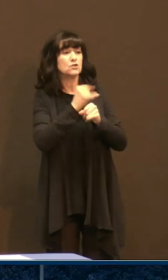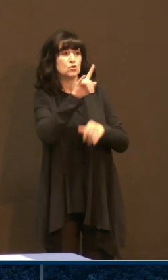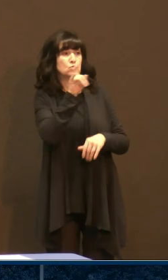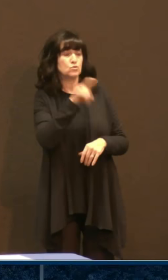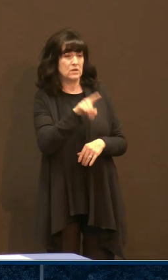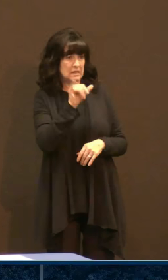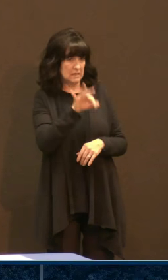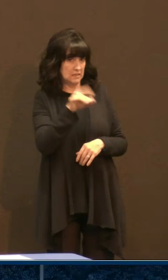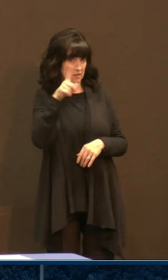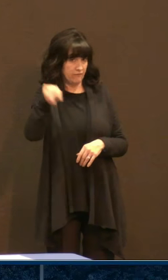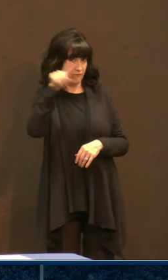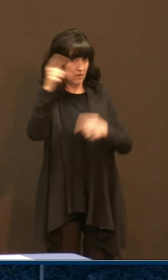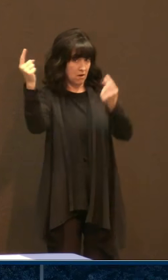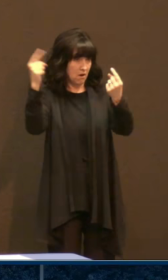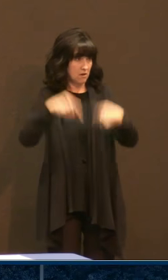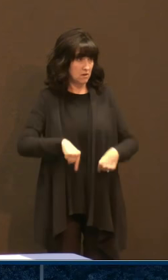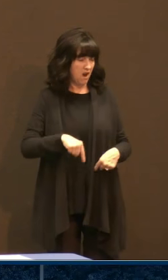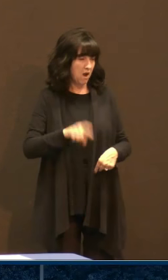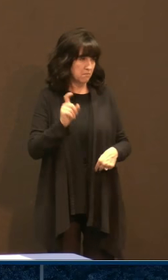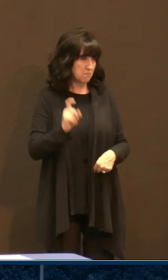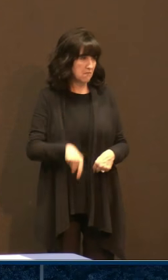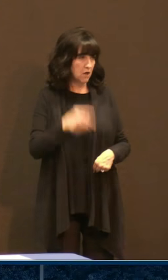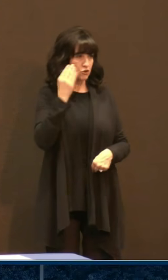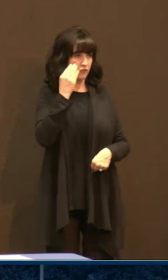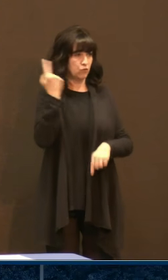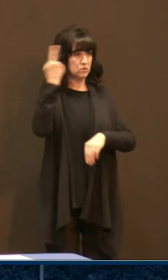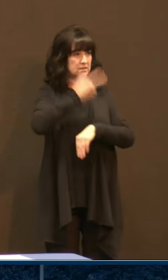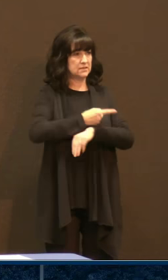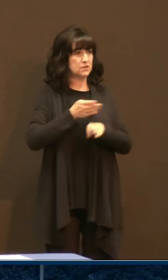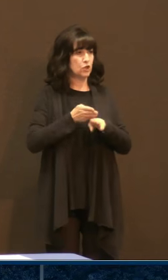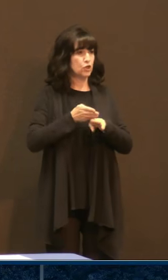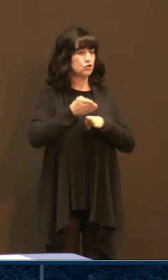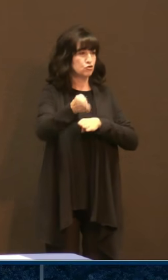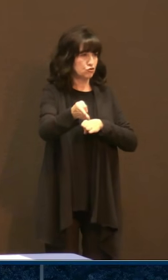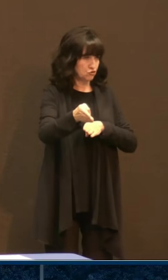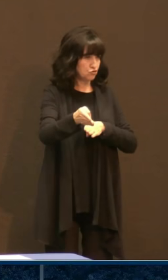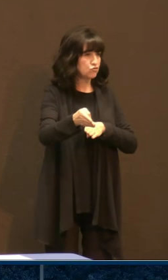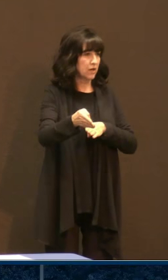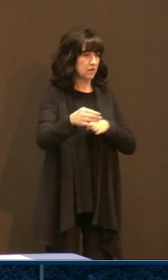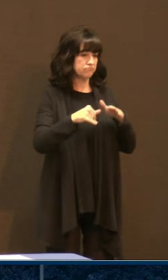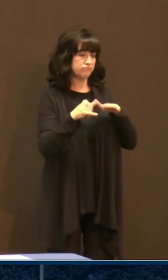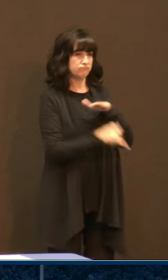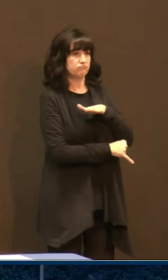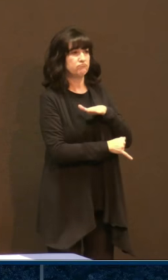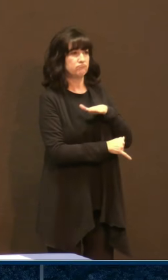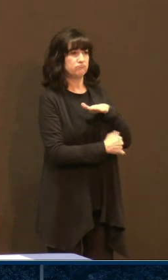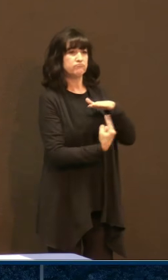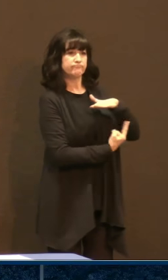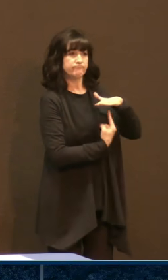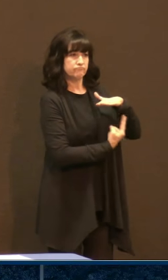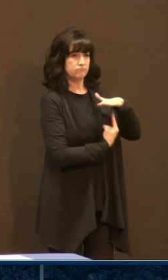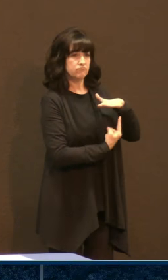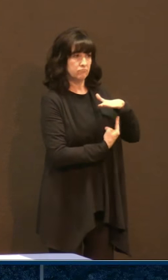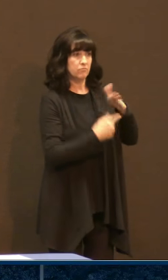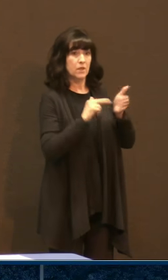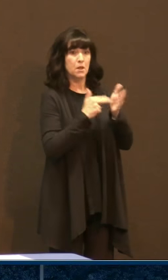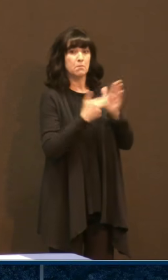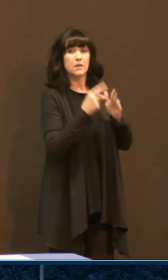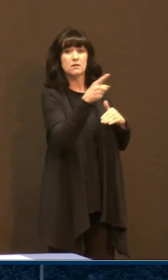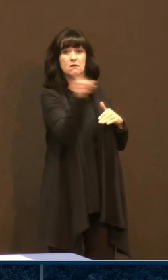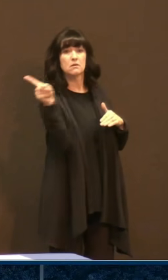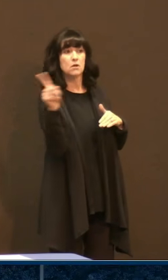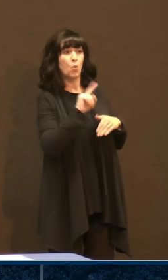to quarantine for 14 days, and the businesses that they would normally work would not be open.